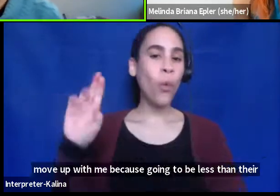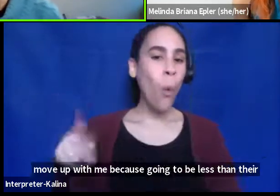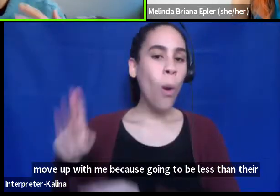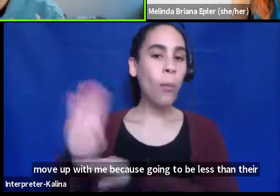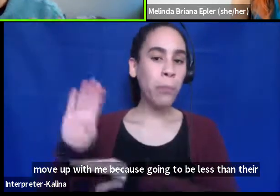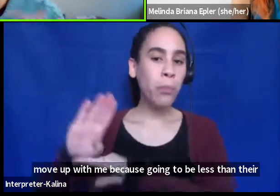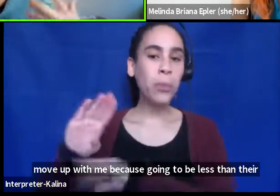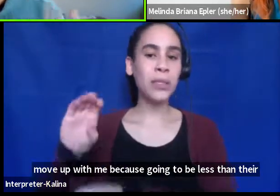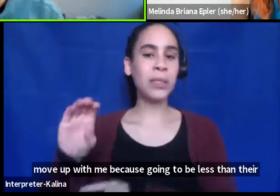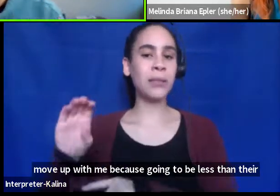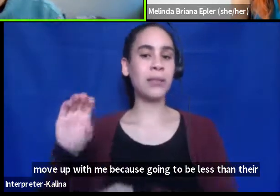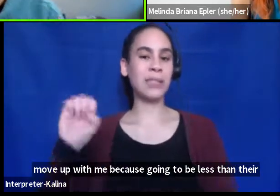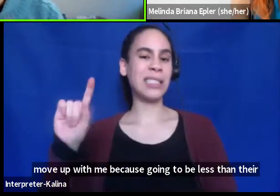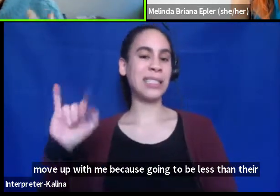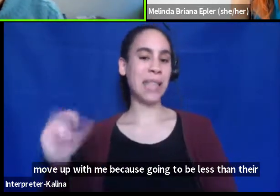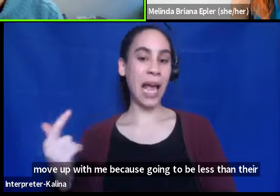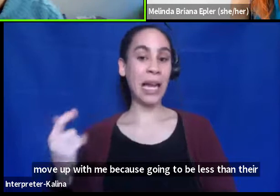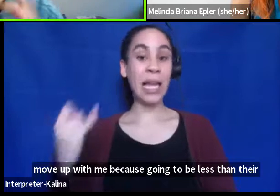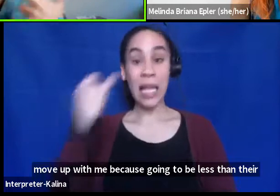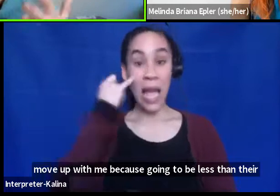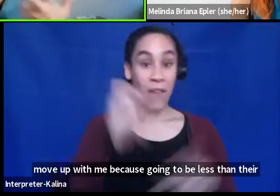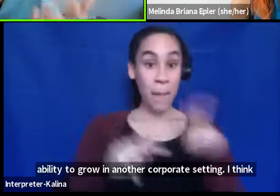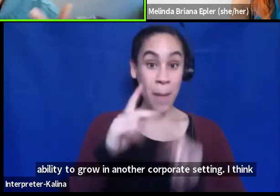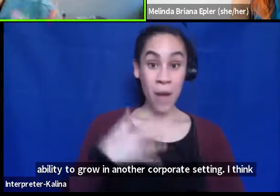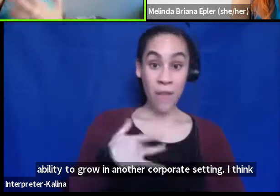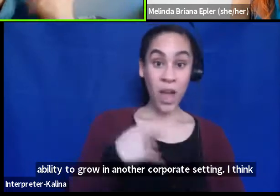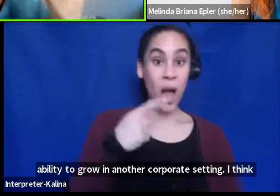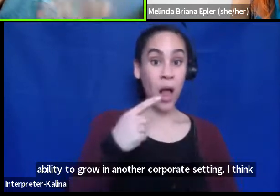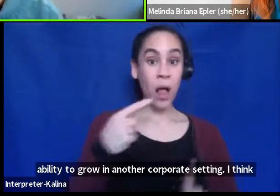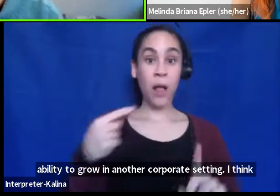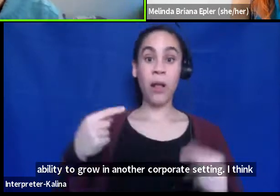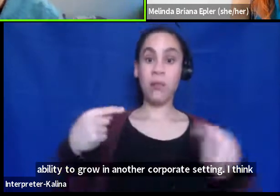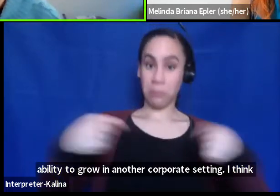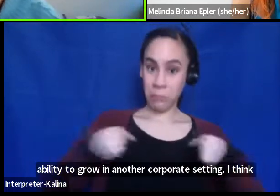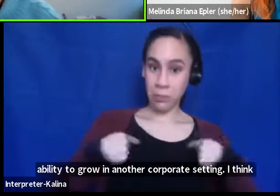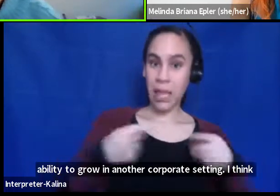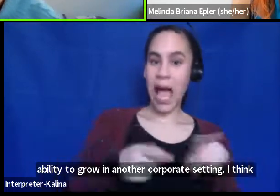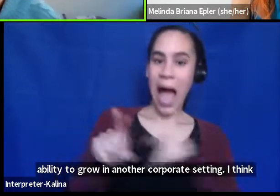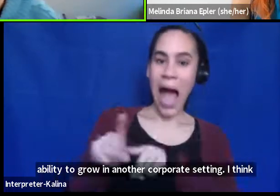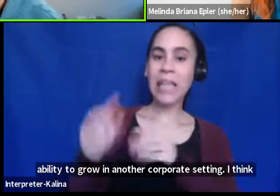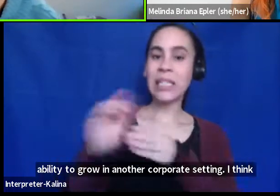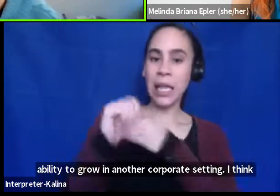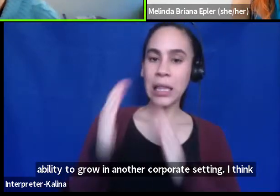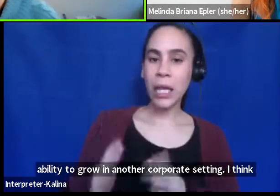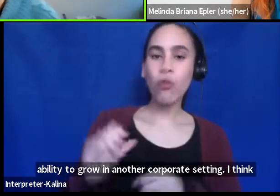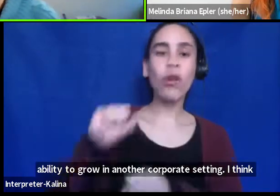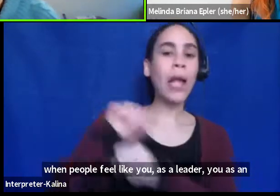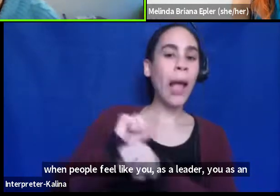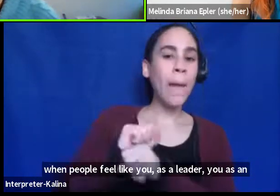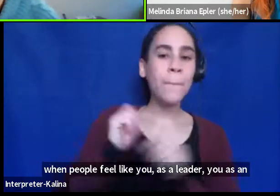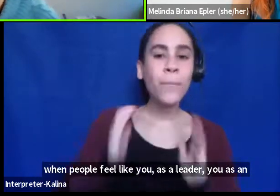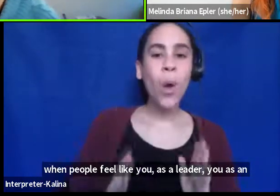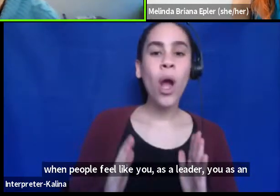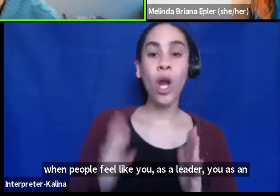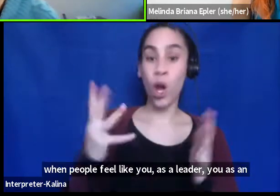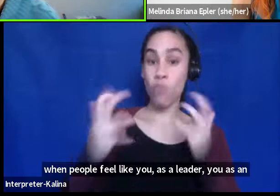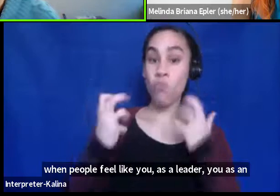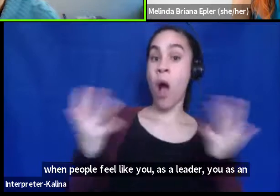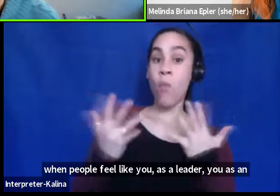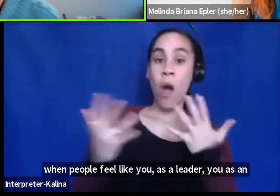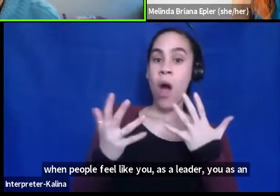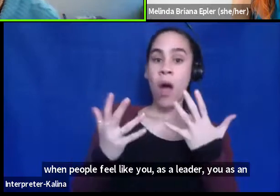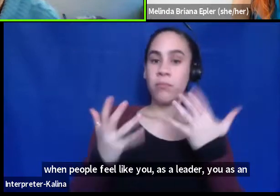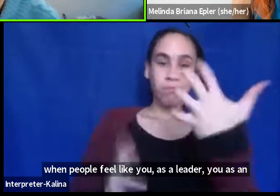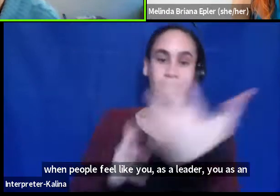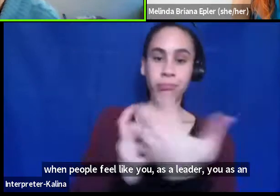when people feel like you as a leader, you as an employer want what's best for them, and that